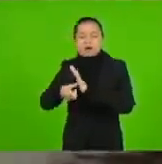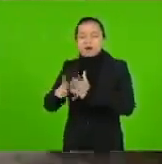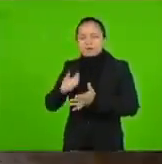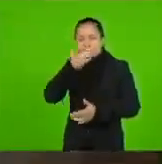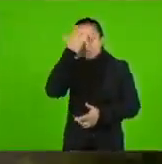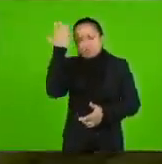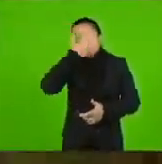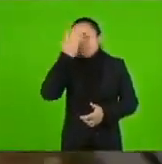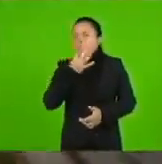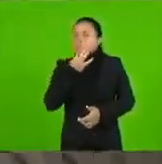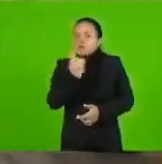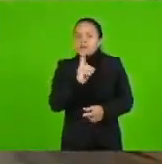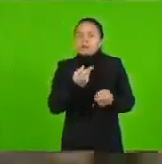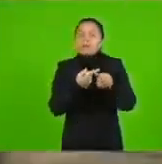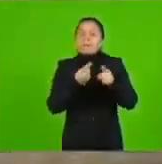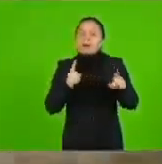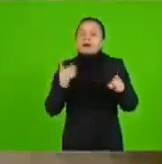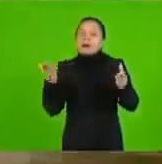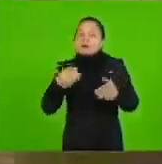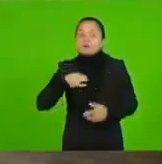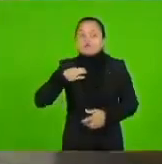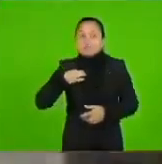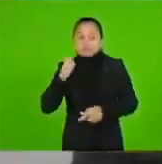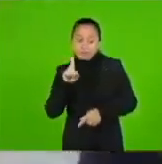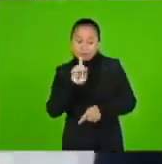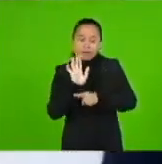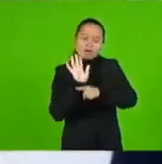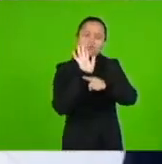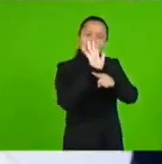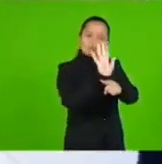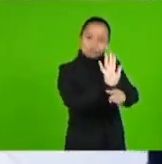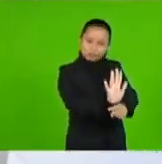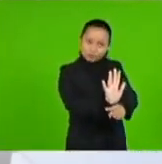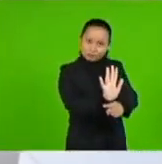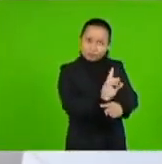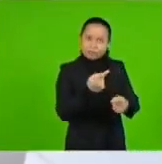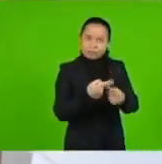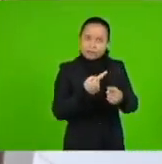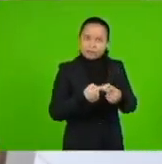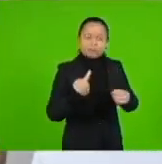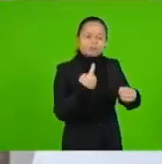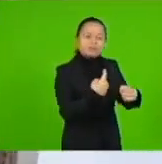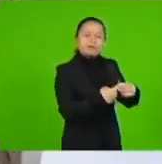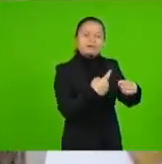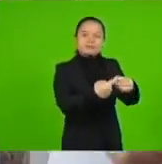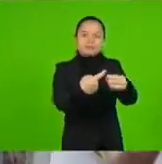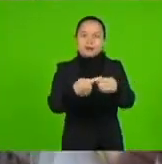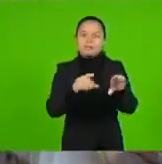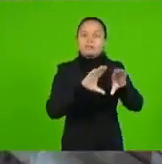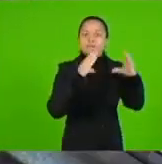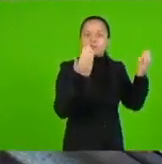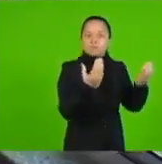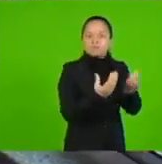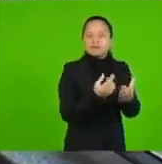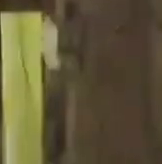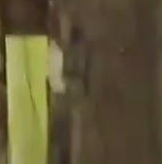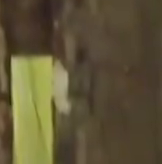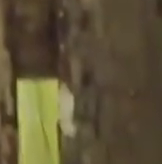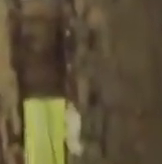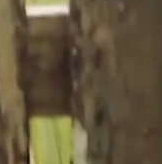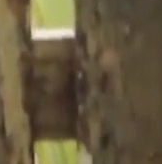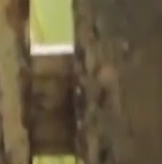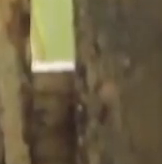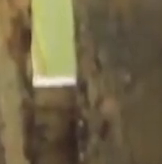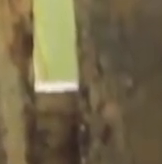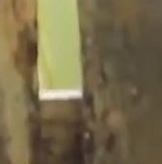once were being forgotten, they have their lives changed when the professionals go there